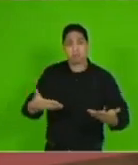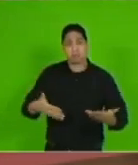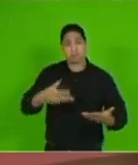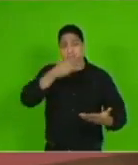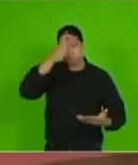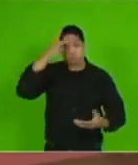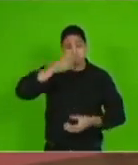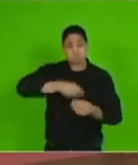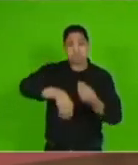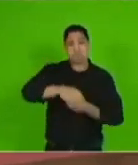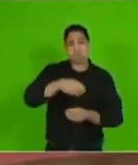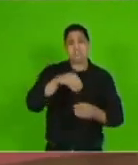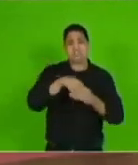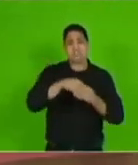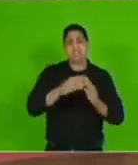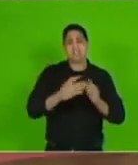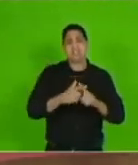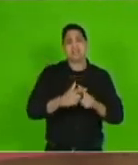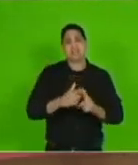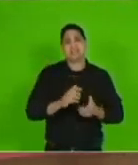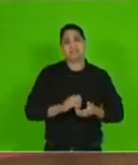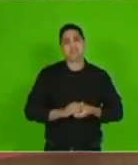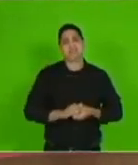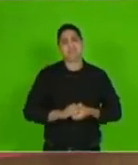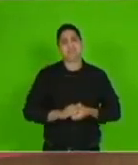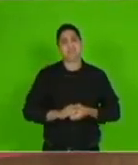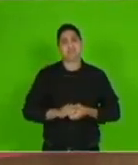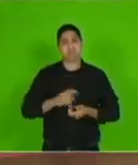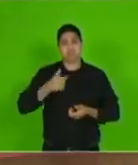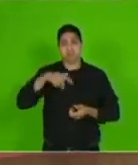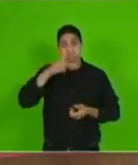changes to the church in today's day.